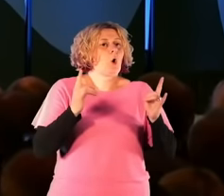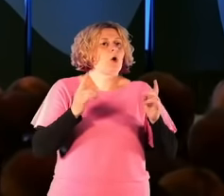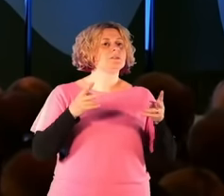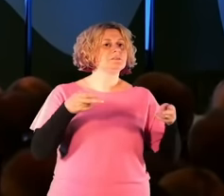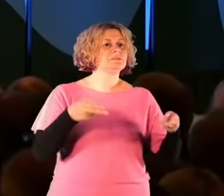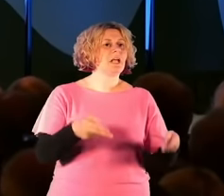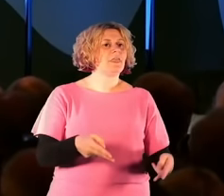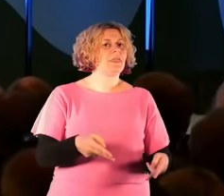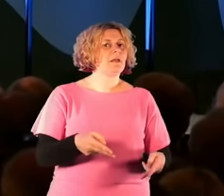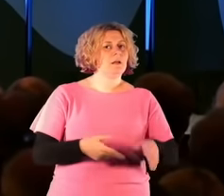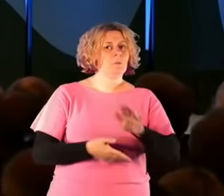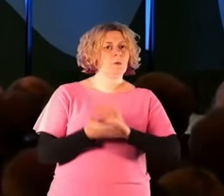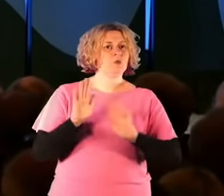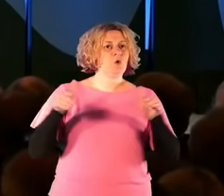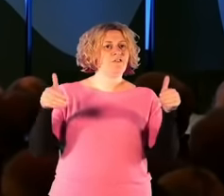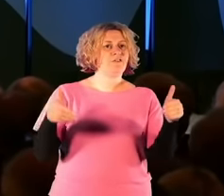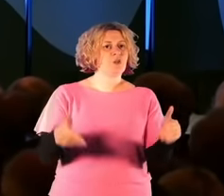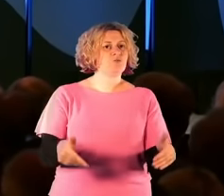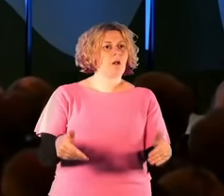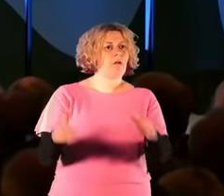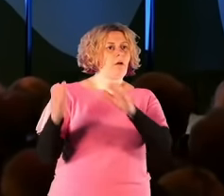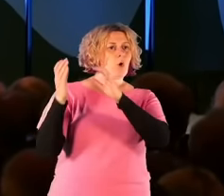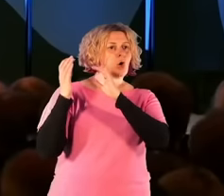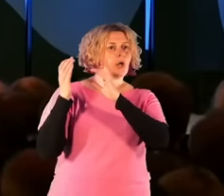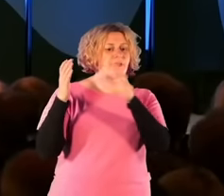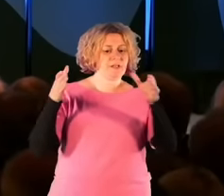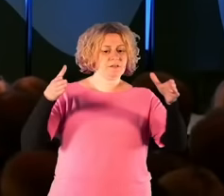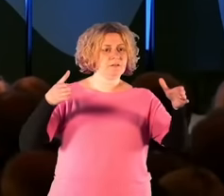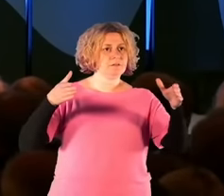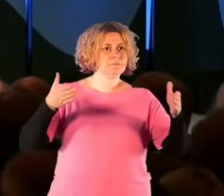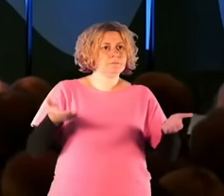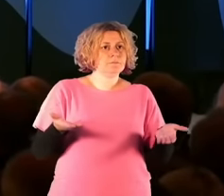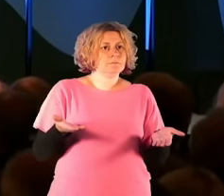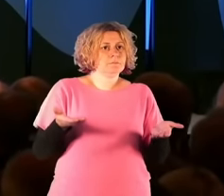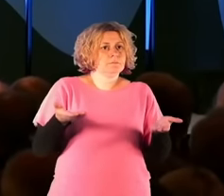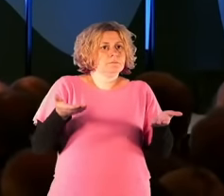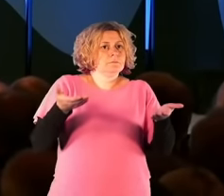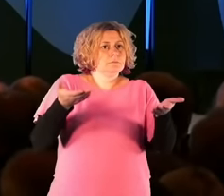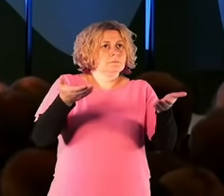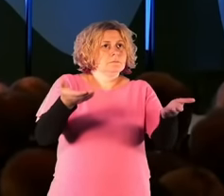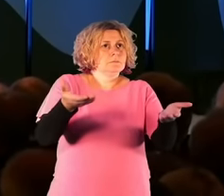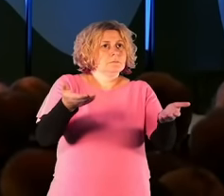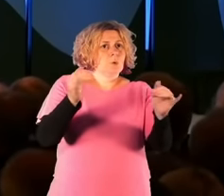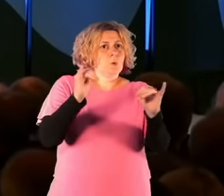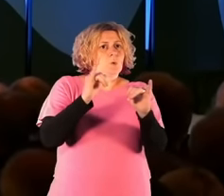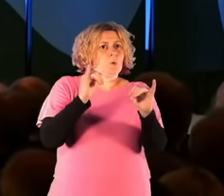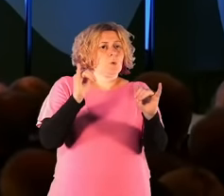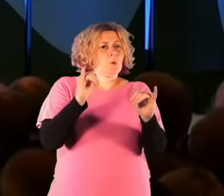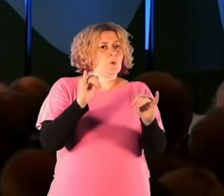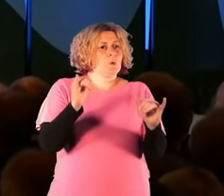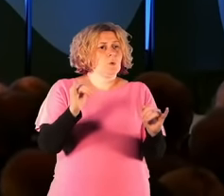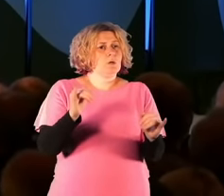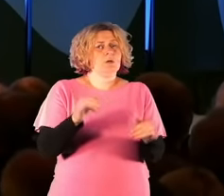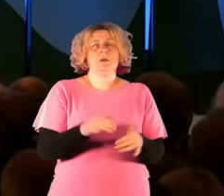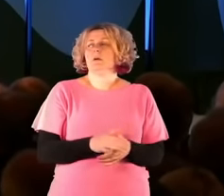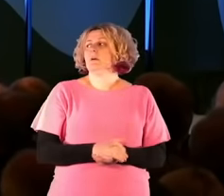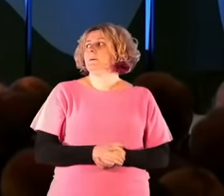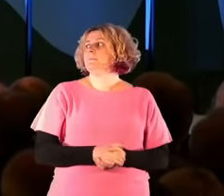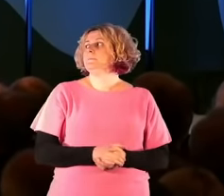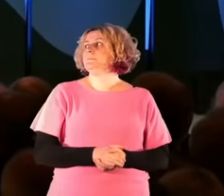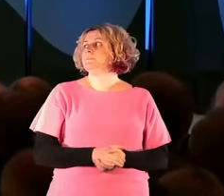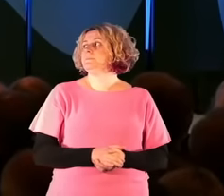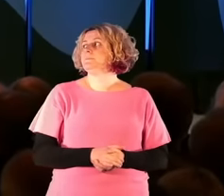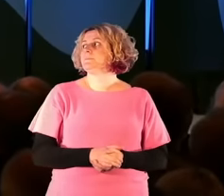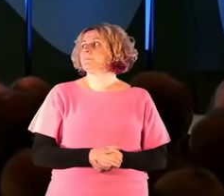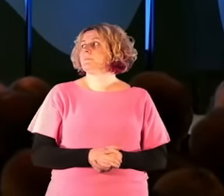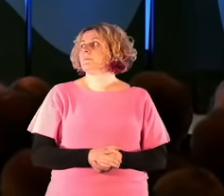coffin. And there on a cold hillside in Wiltshire in a graveyard, this coffin is placed. And the